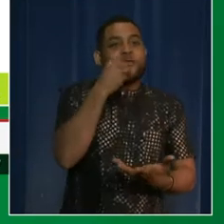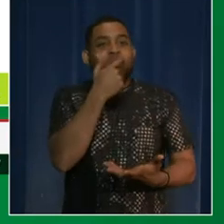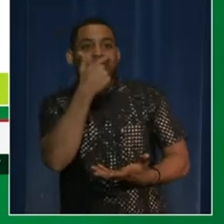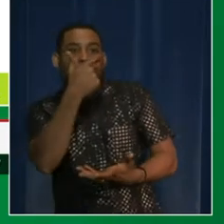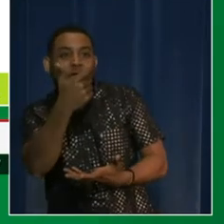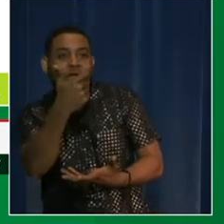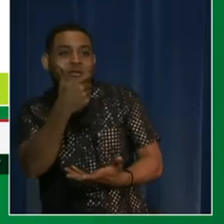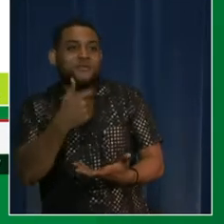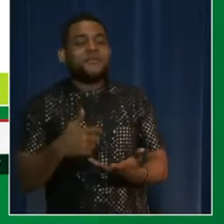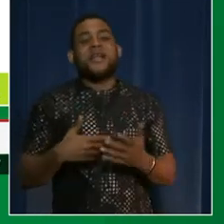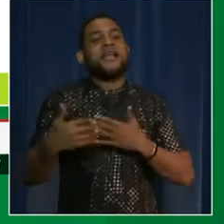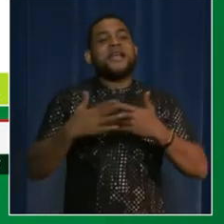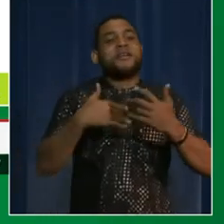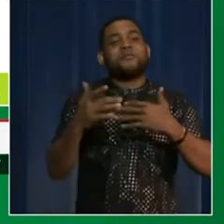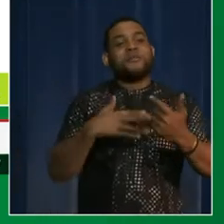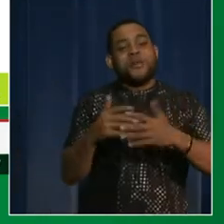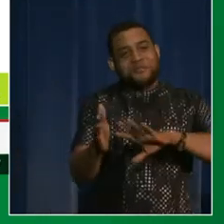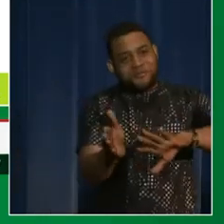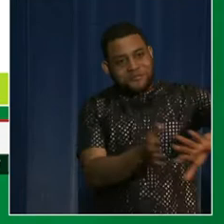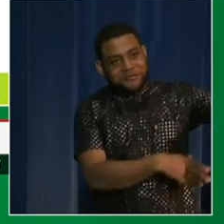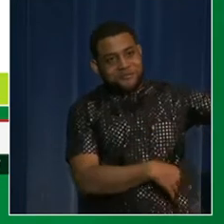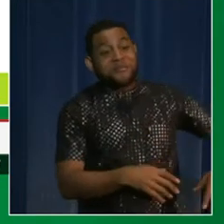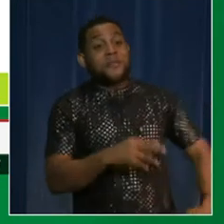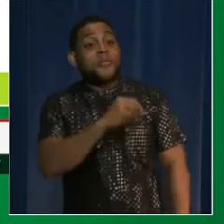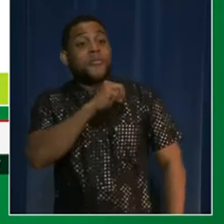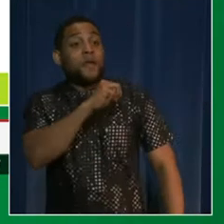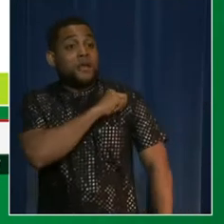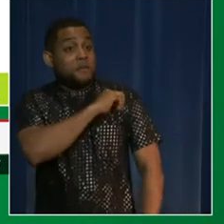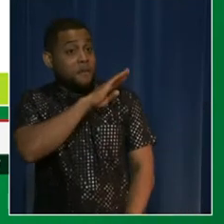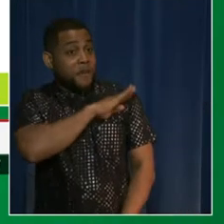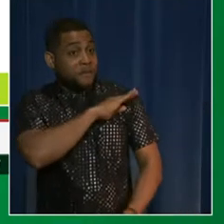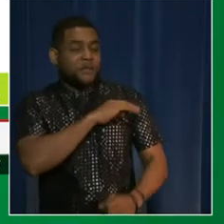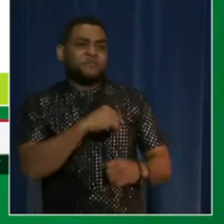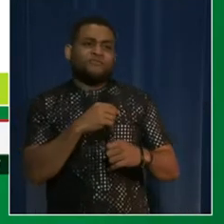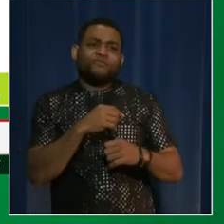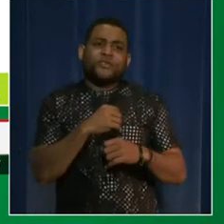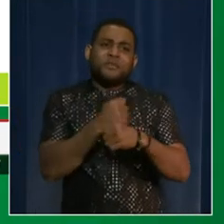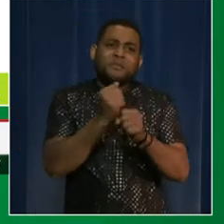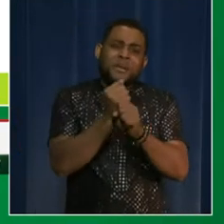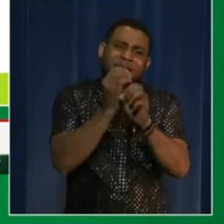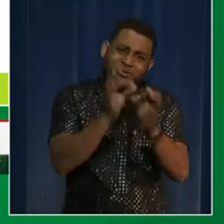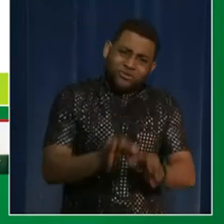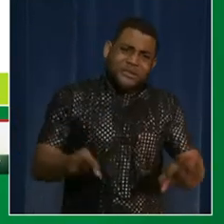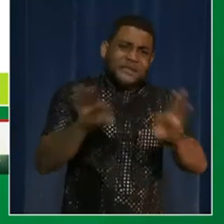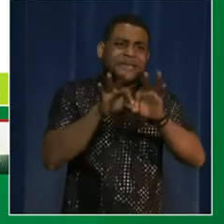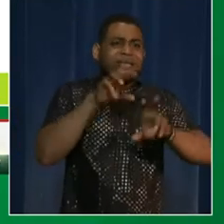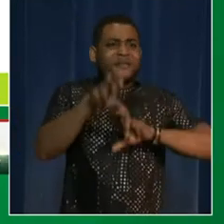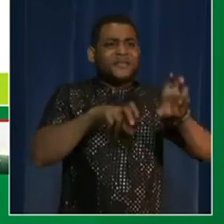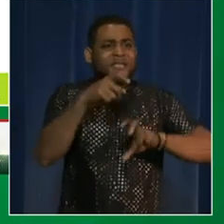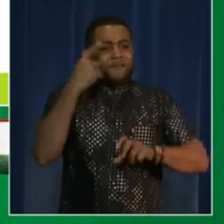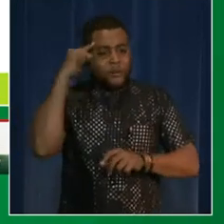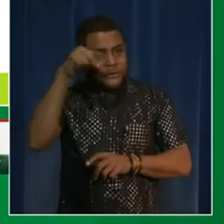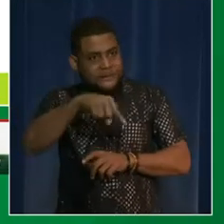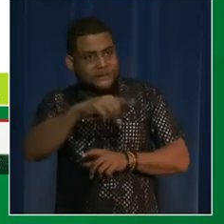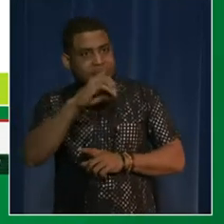investments in our city, and I'm very proud to share with you 6 of those investments, which will be great opportunities